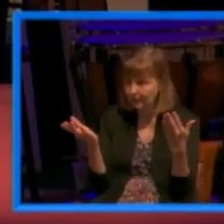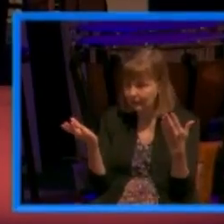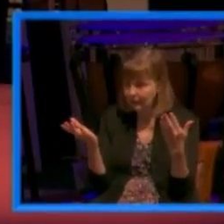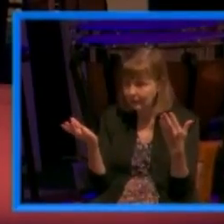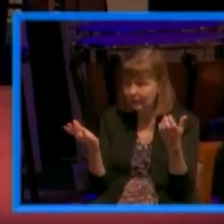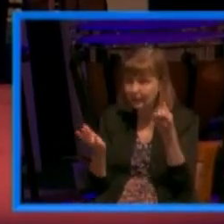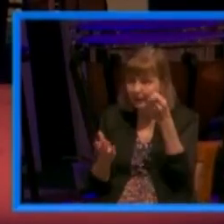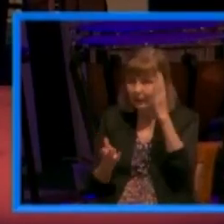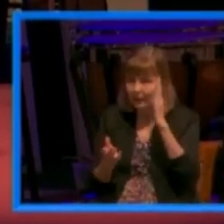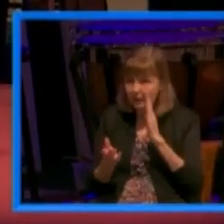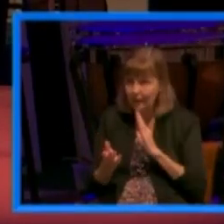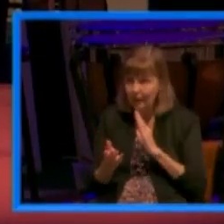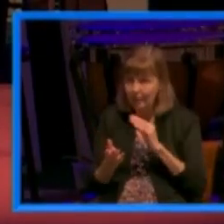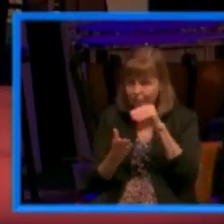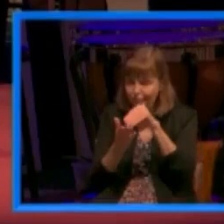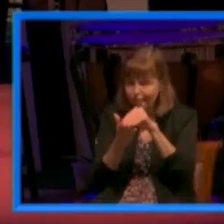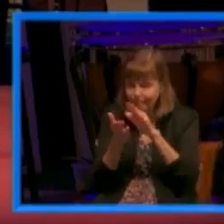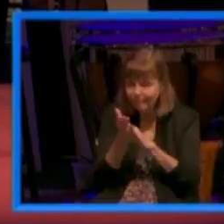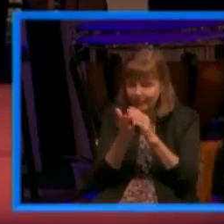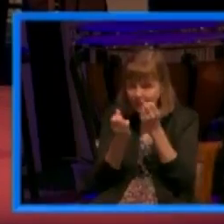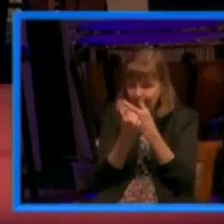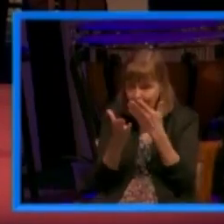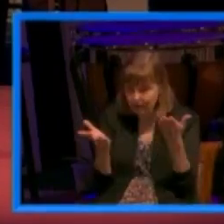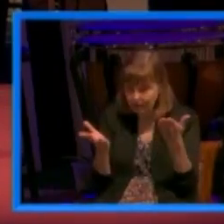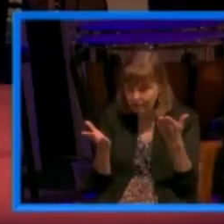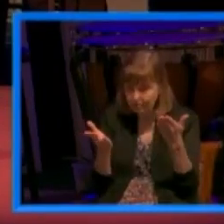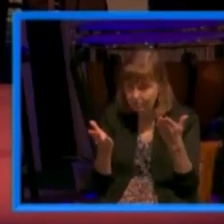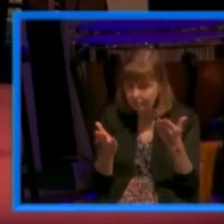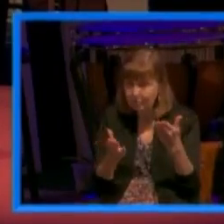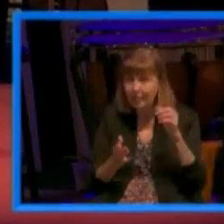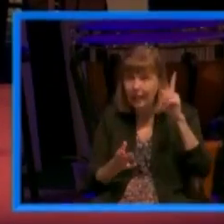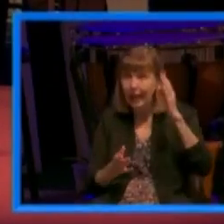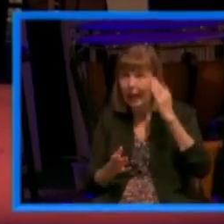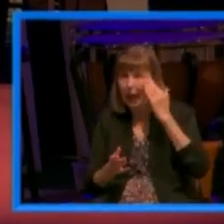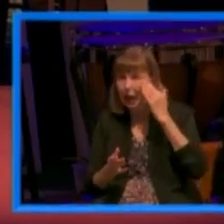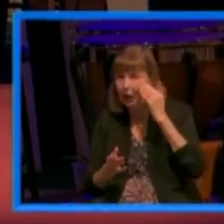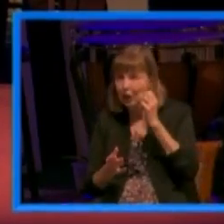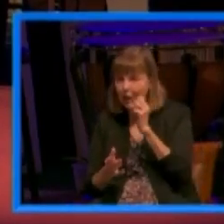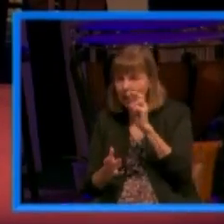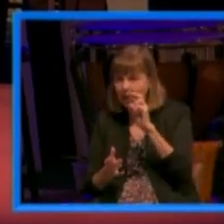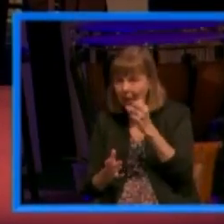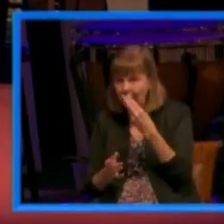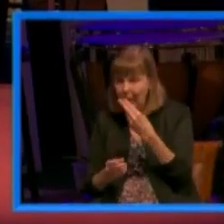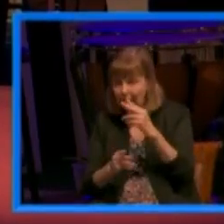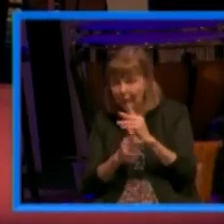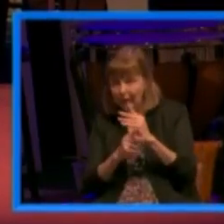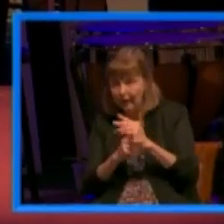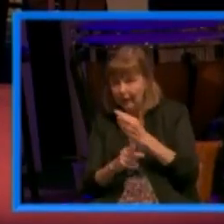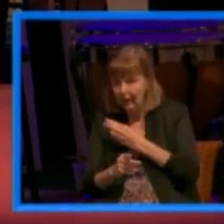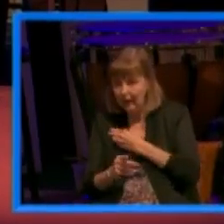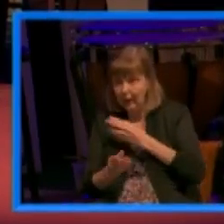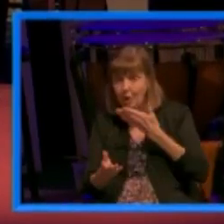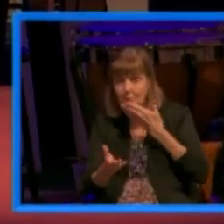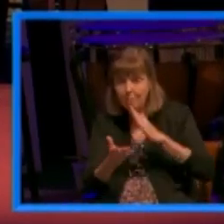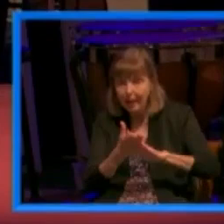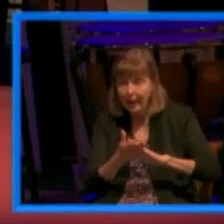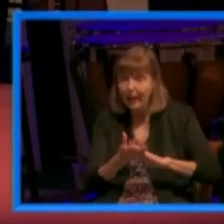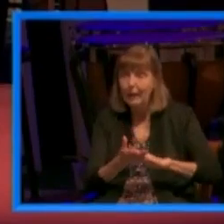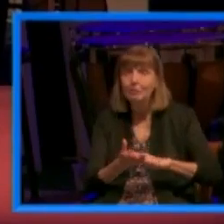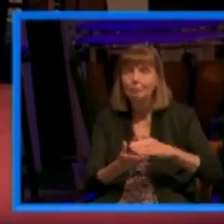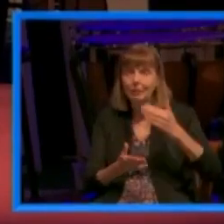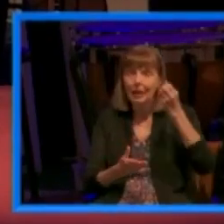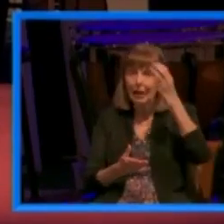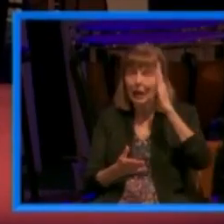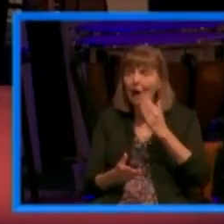God was keeping a record of all of this. He knew how Sarah was treating her. He knew what Abraham had done. He knew where to find her fleeing to